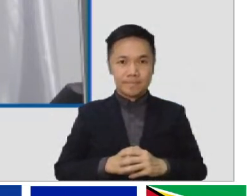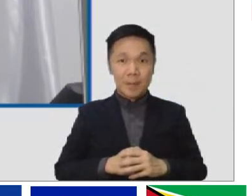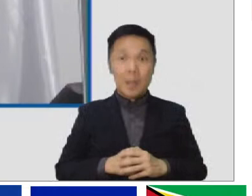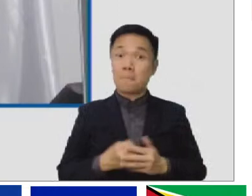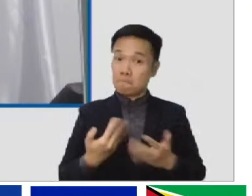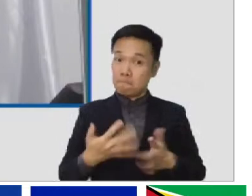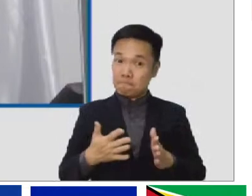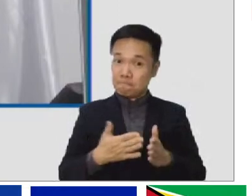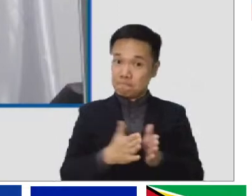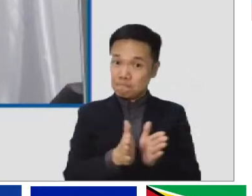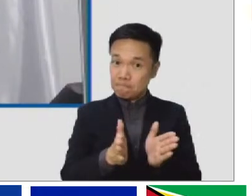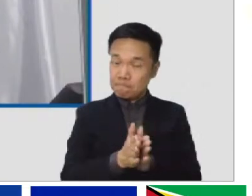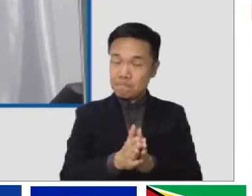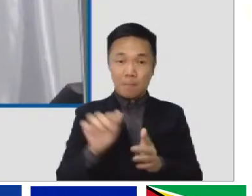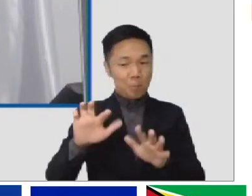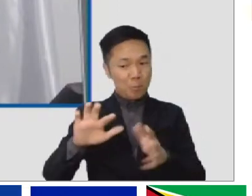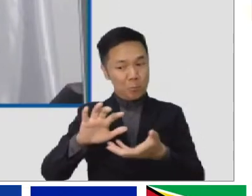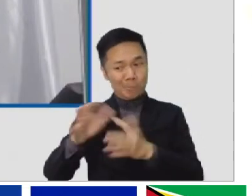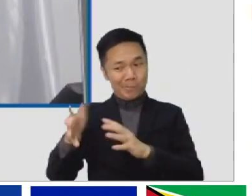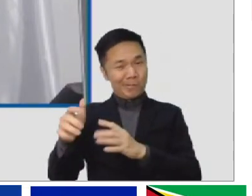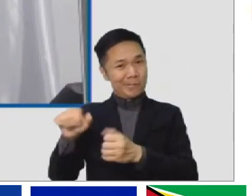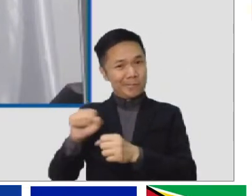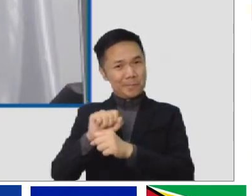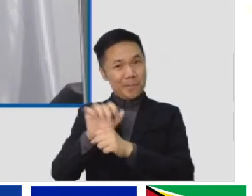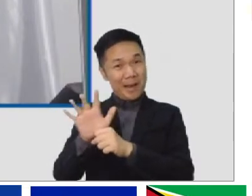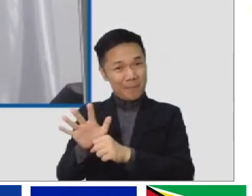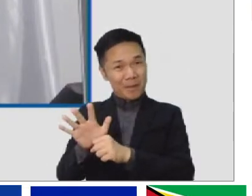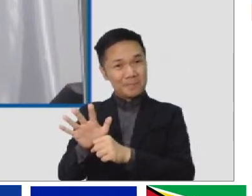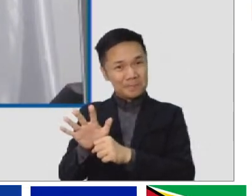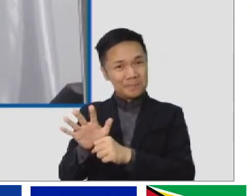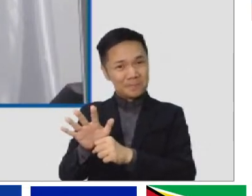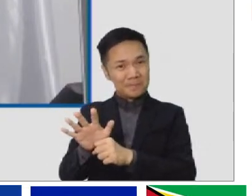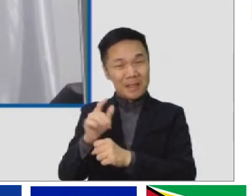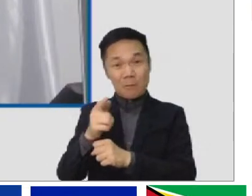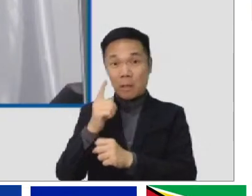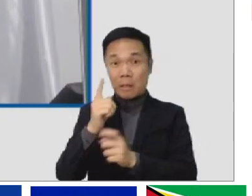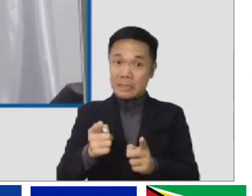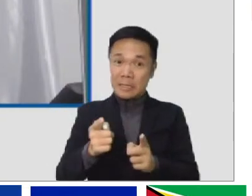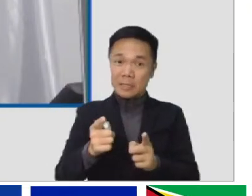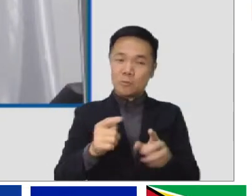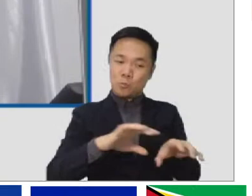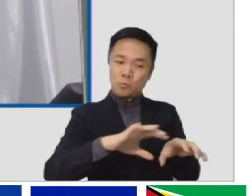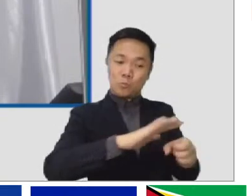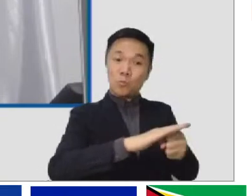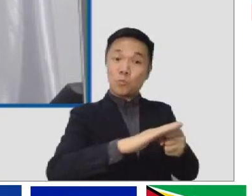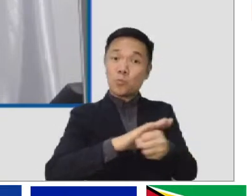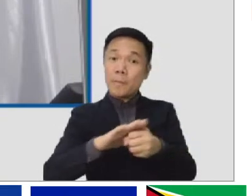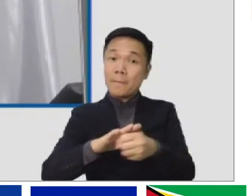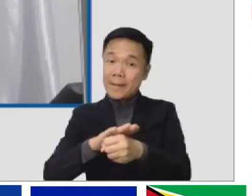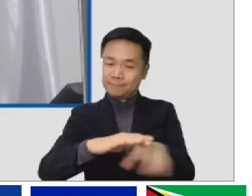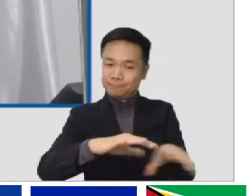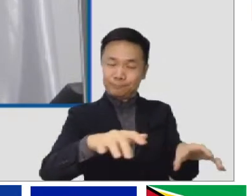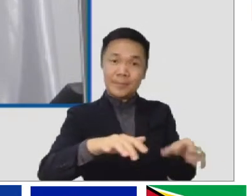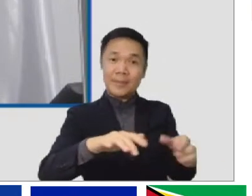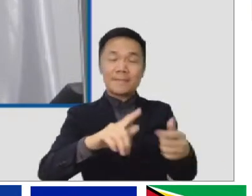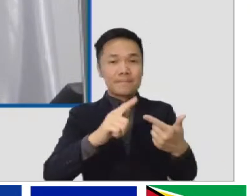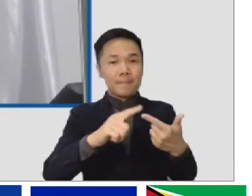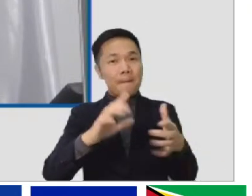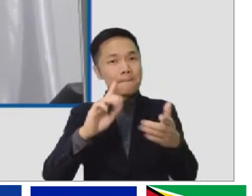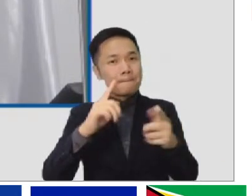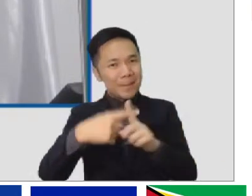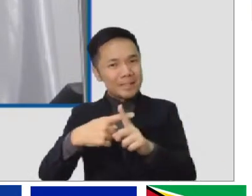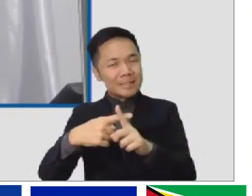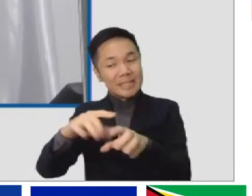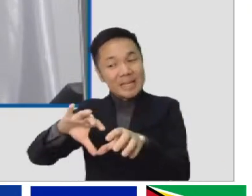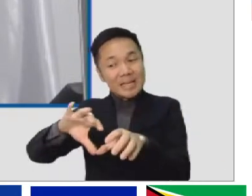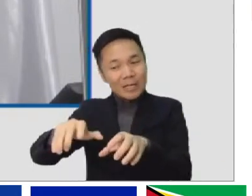by the pandemic requires regional actions in addition to the domestic and national actions. And this regional